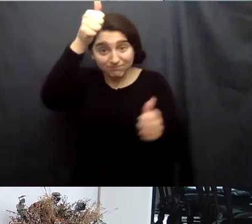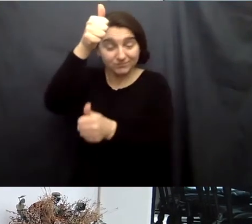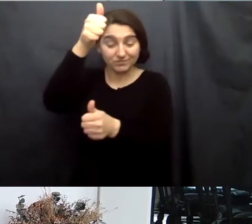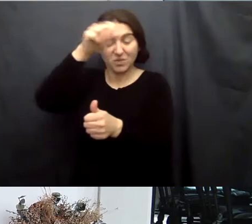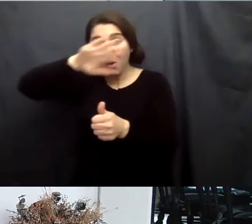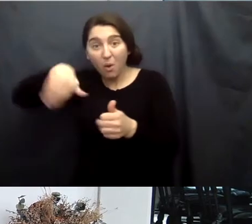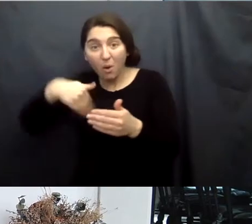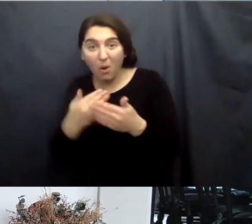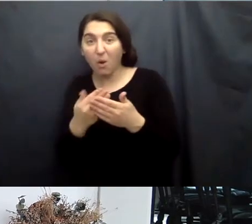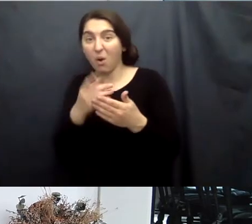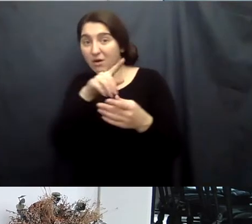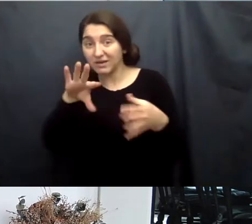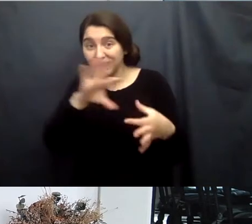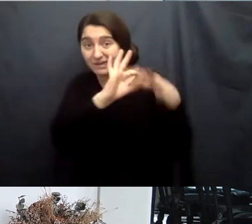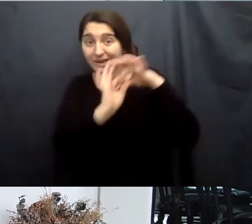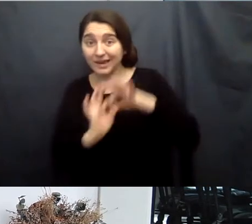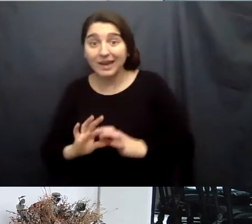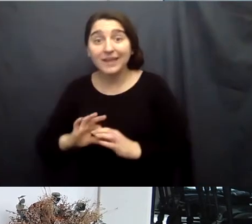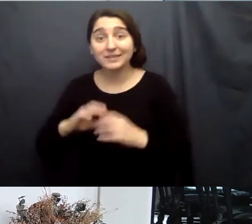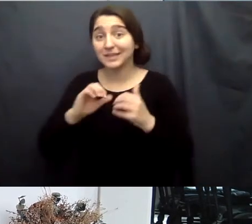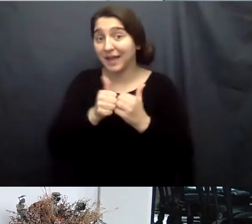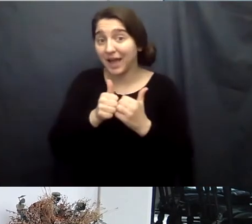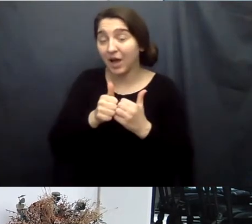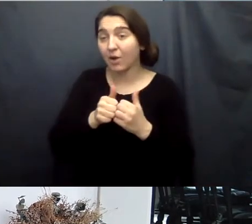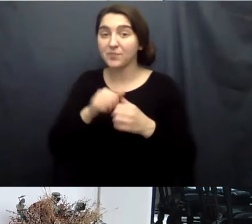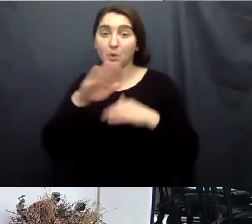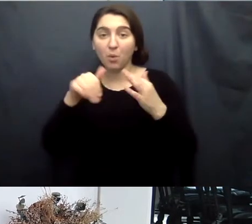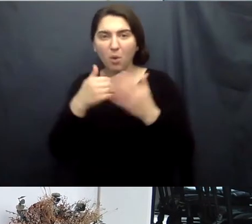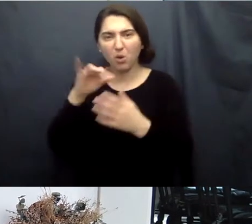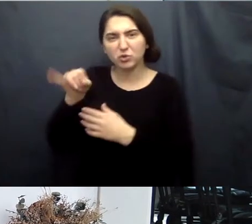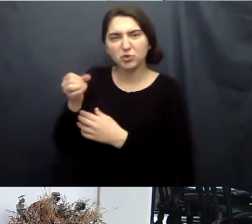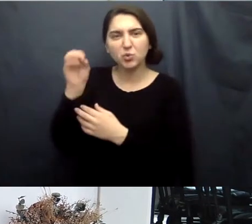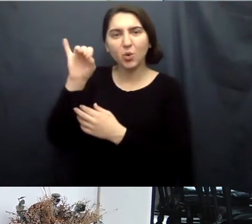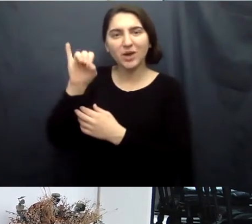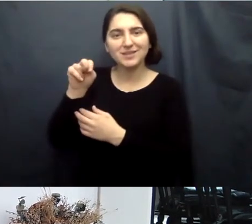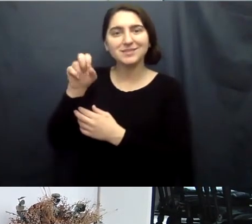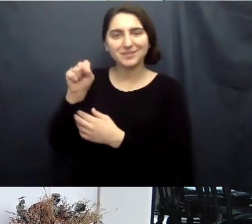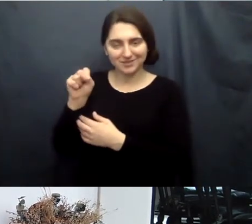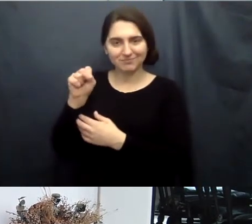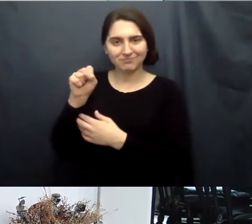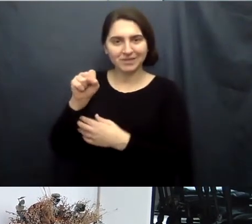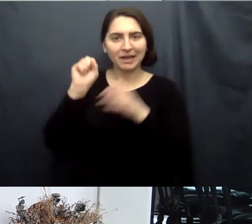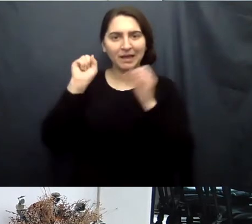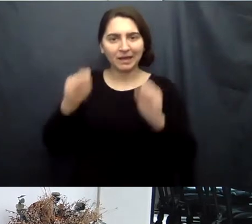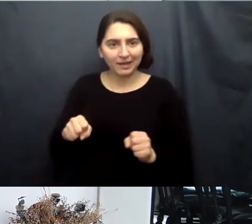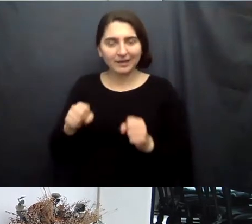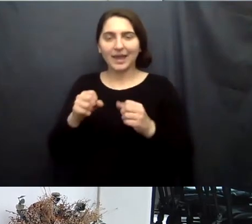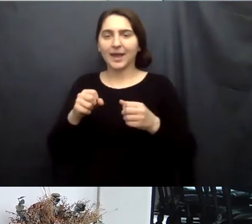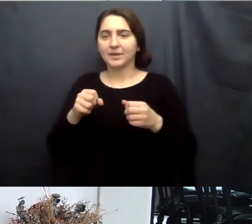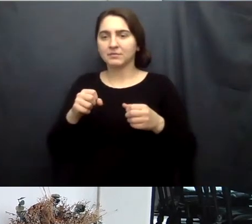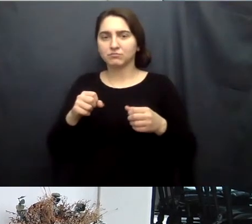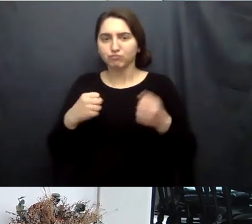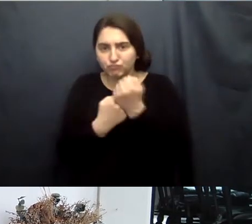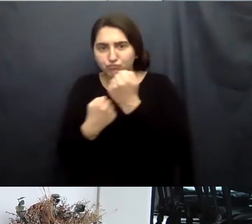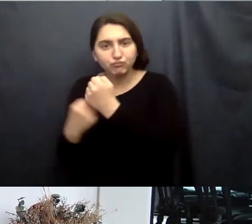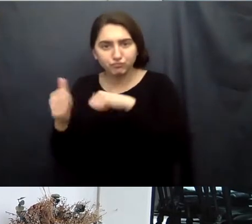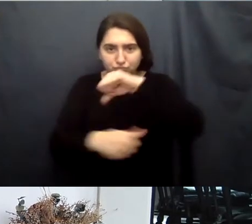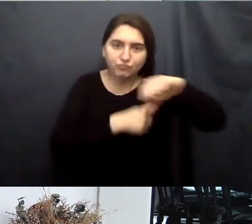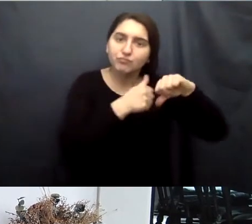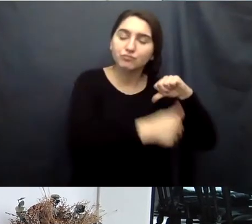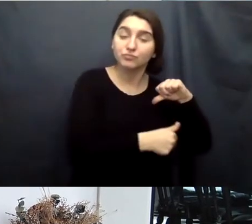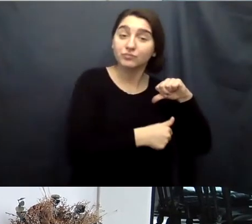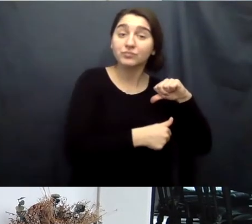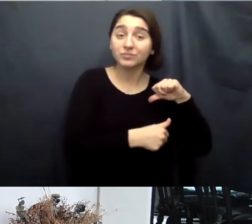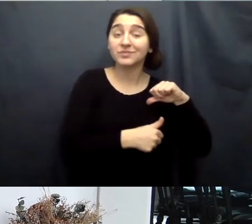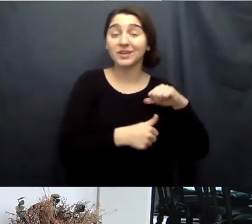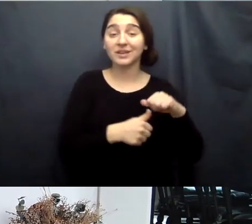different parts of the body fit together, and the whole body is held together by every joint with which it is